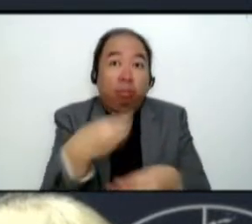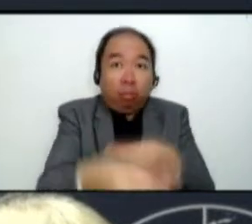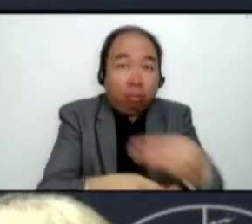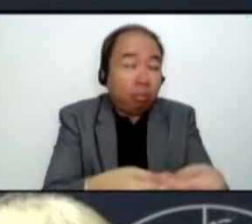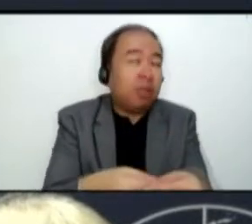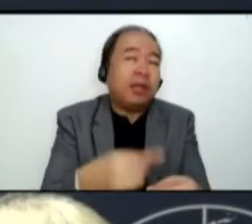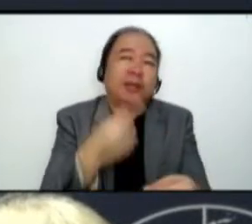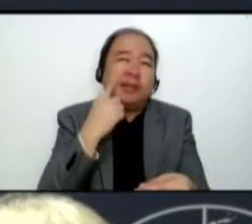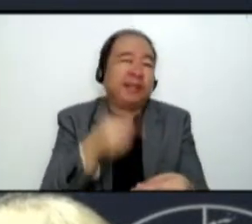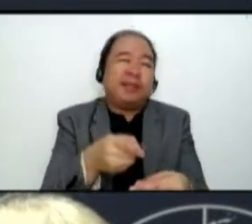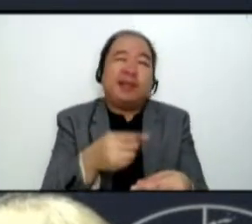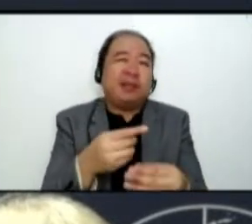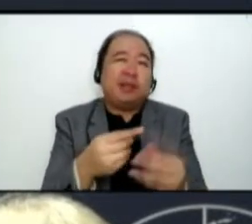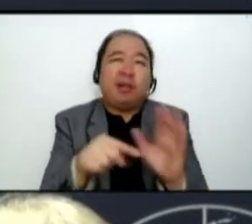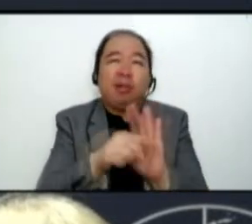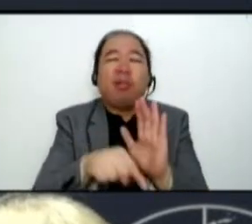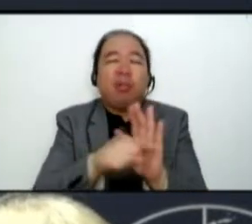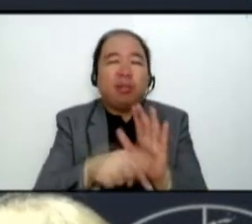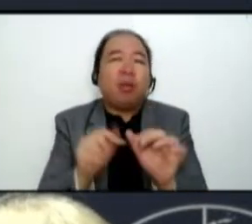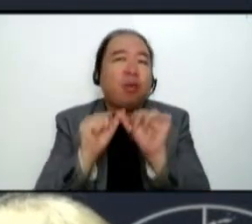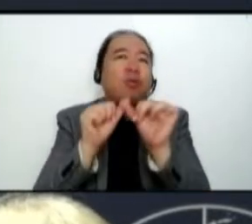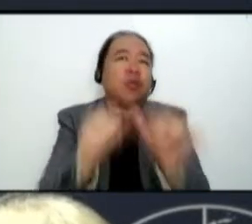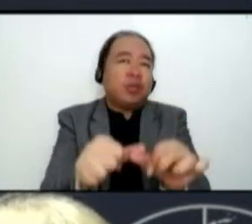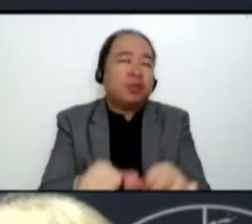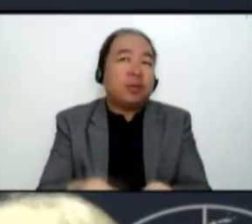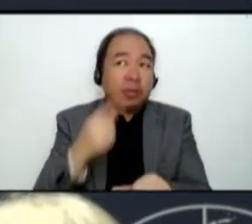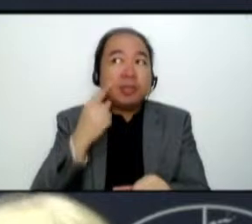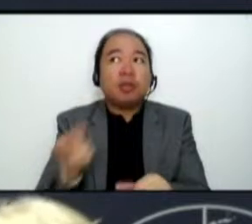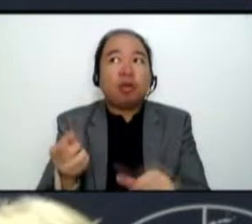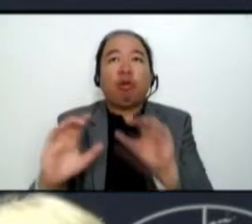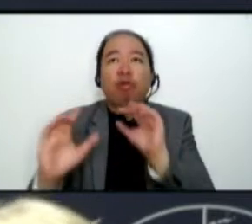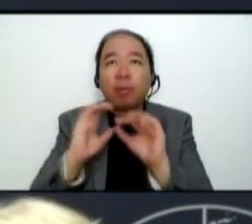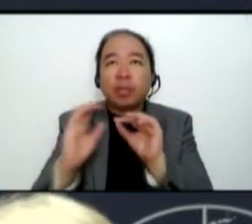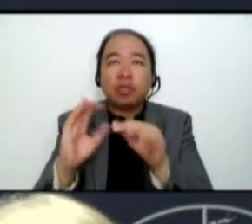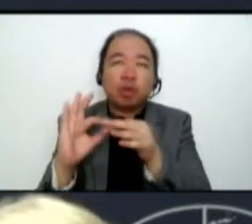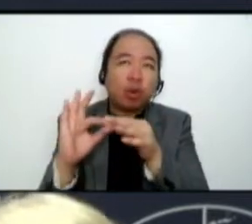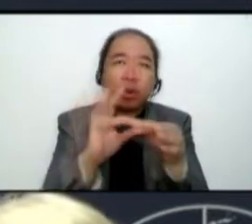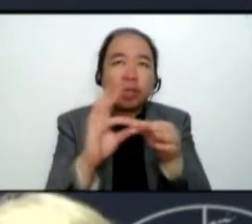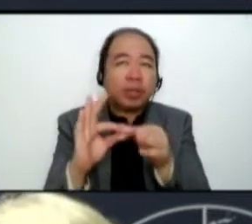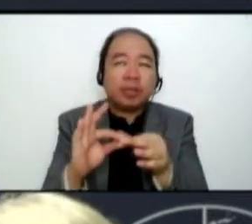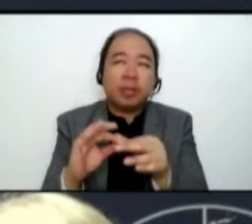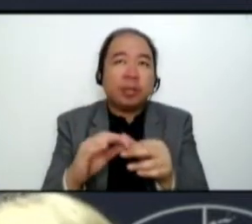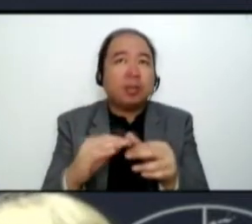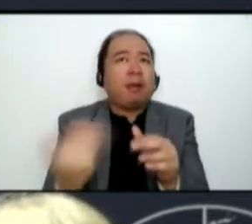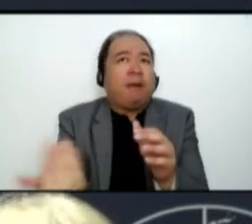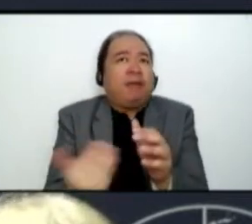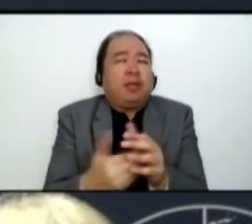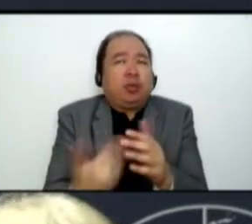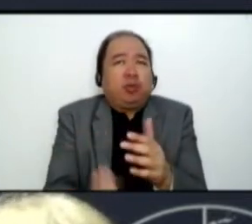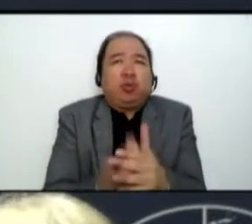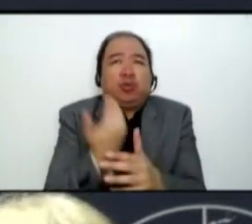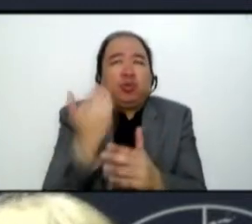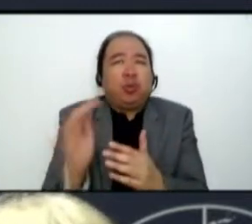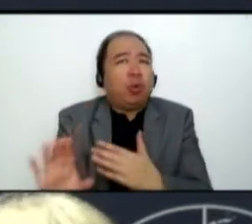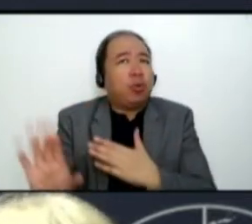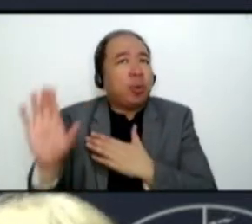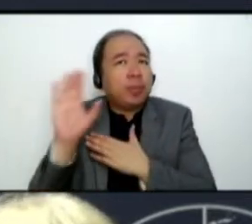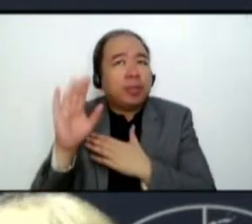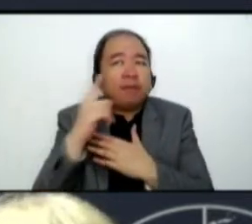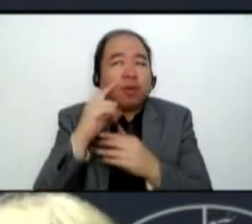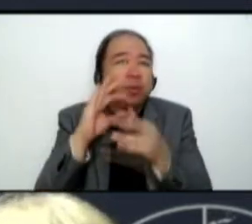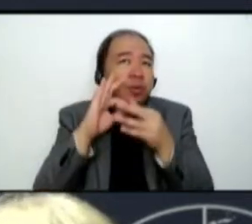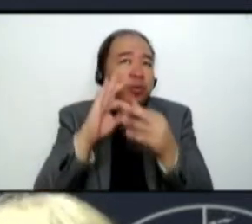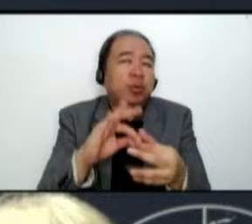get to that place, actually, where the communication, connectivity, and that sort of renewed commitment to a new type of community actually